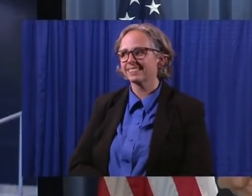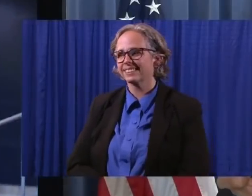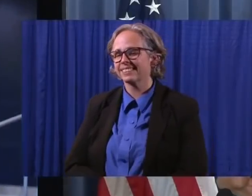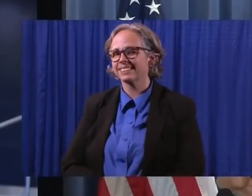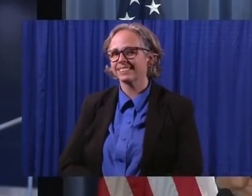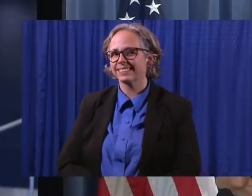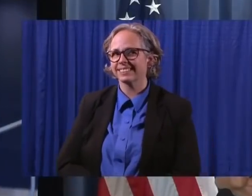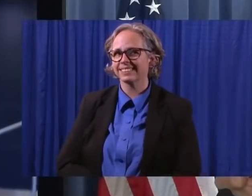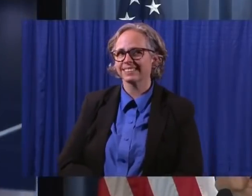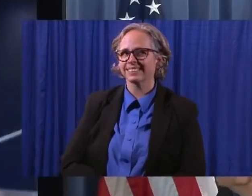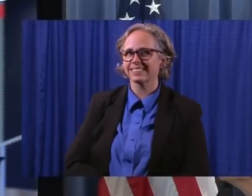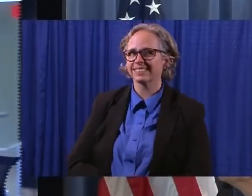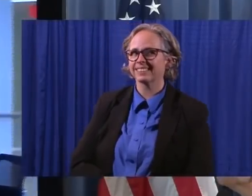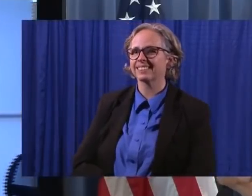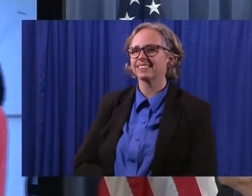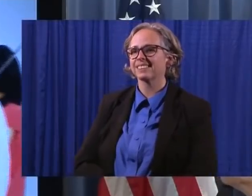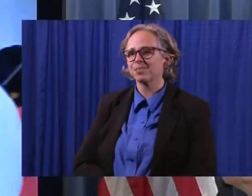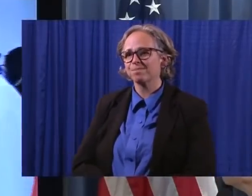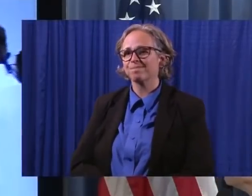patients.